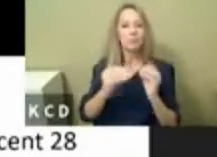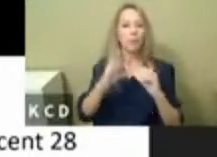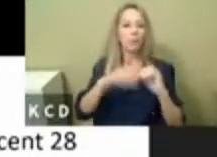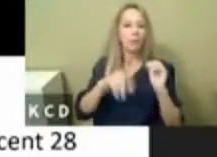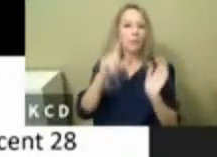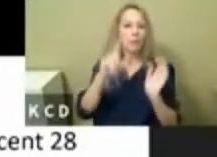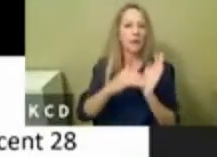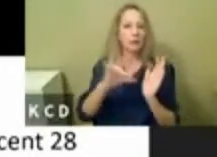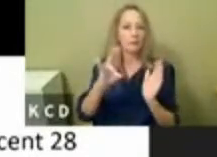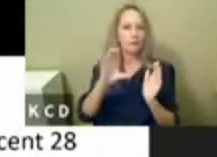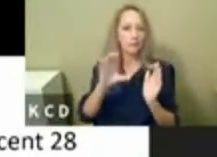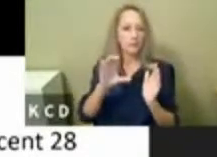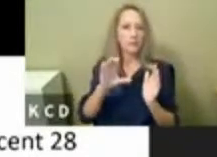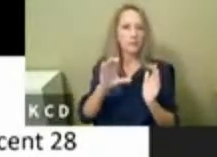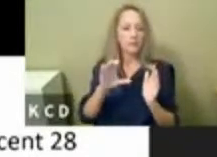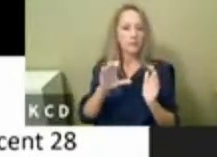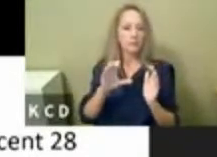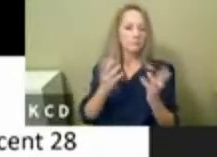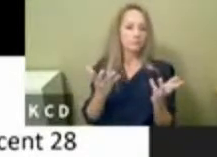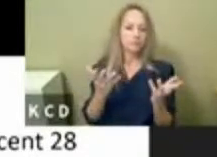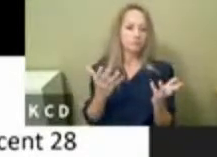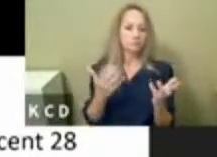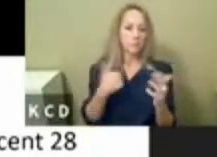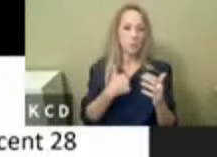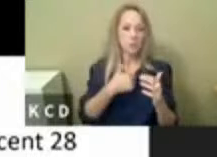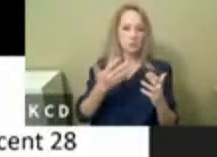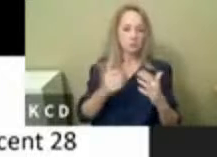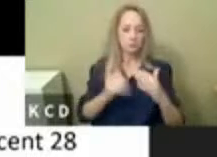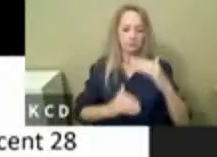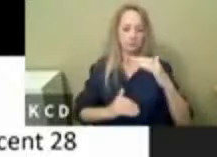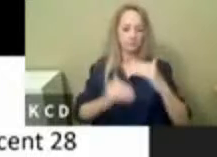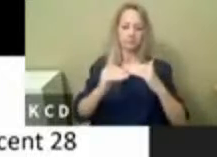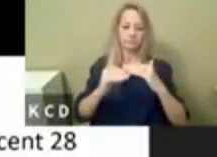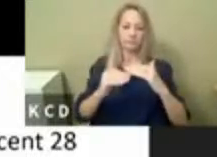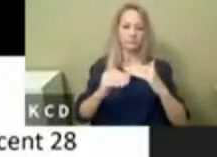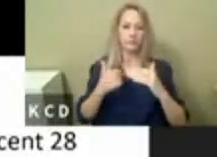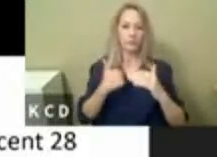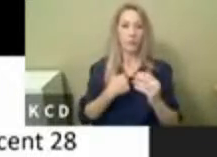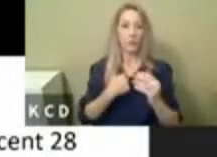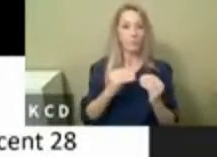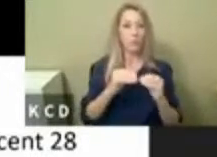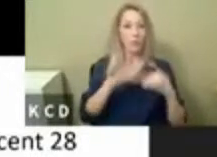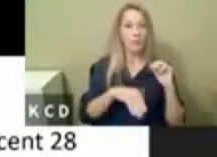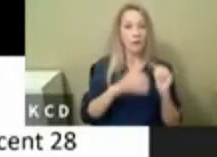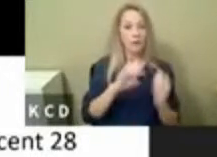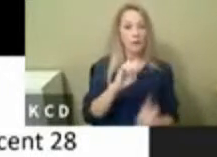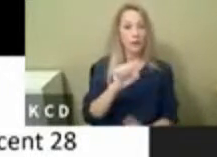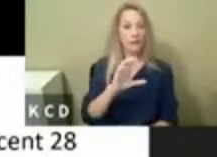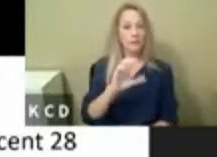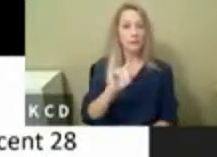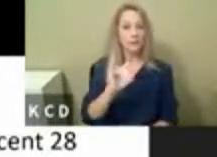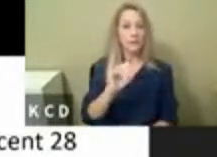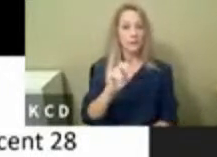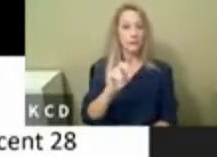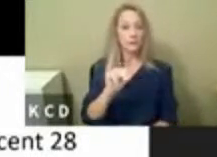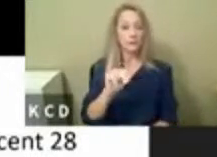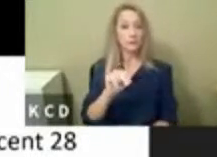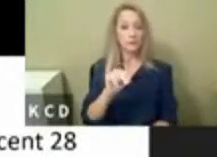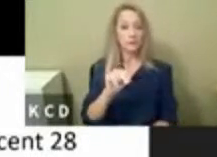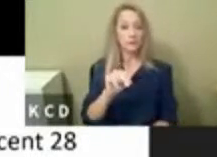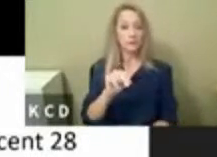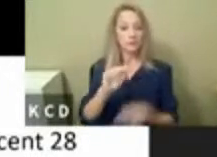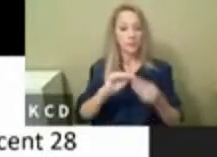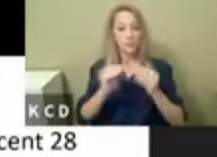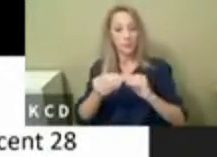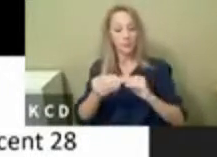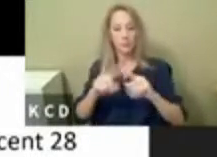but that's definitely we're not near there. We're above the escalation volume for testing, but we're not at the